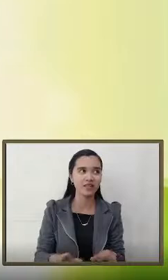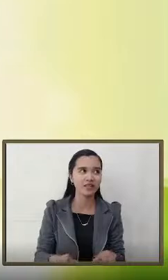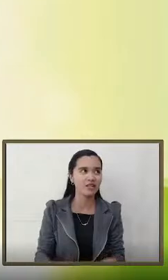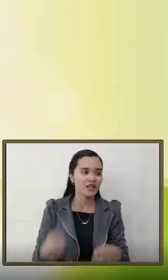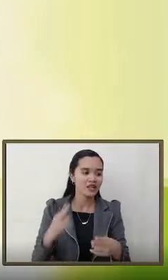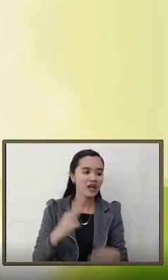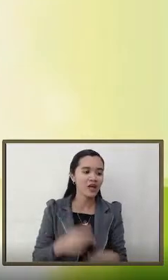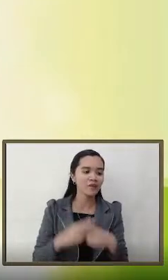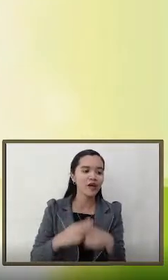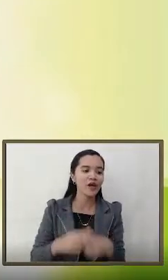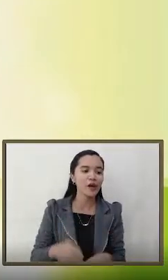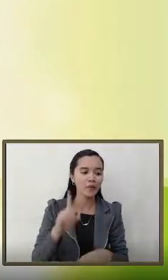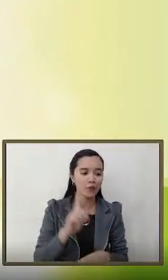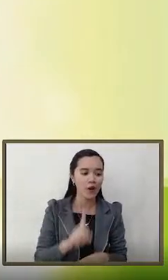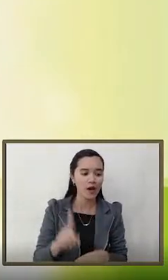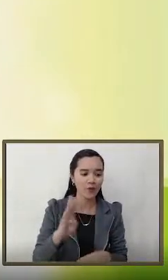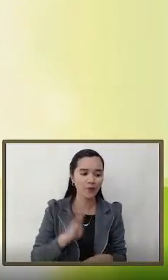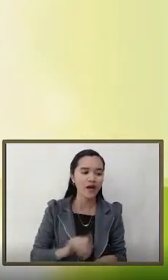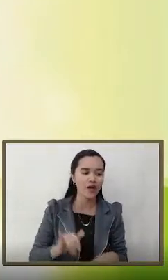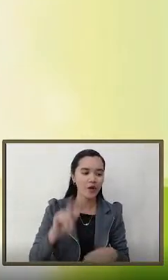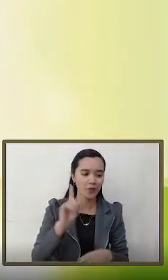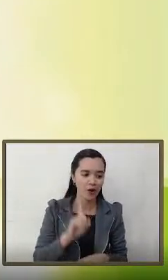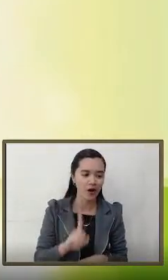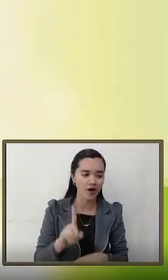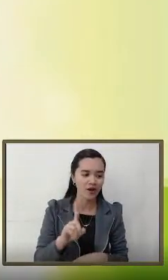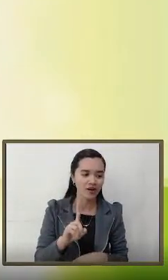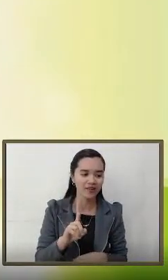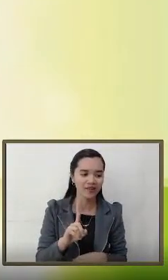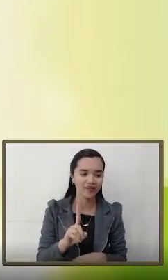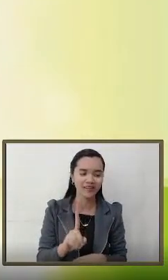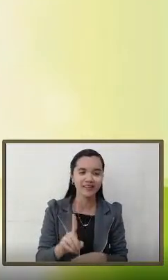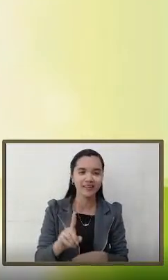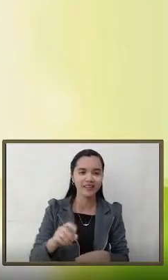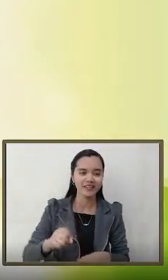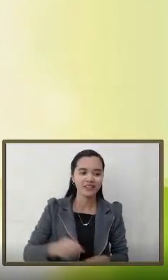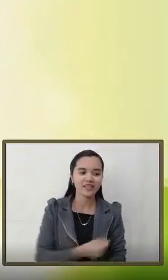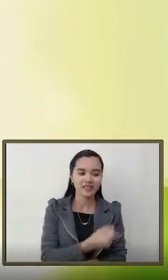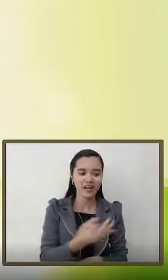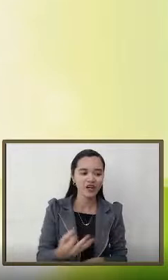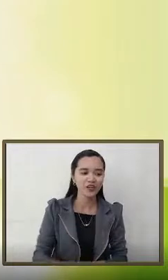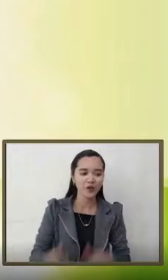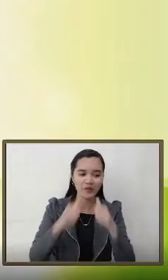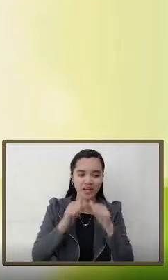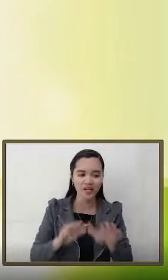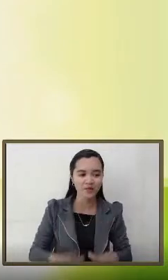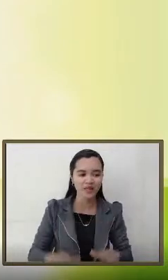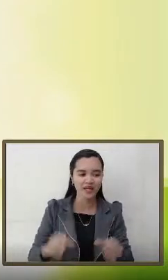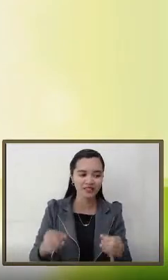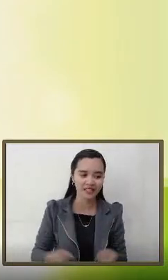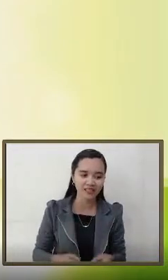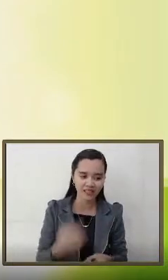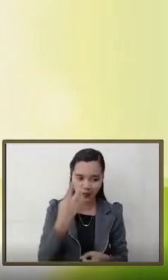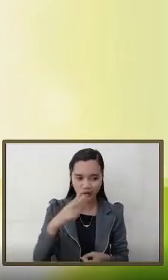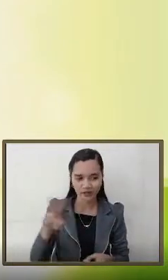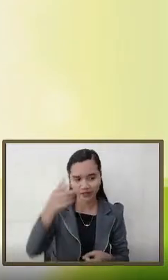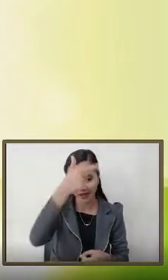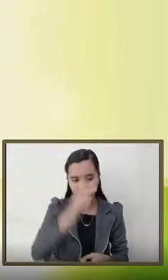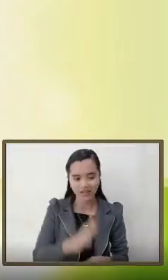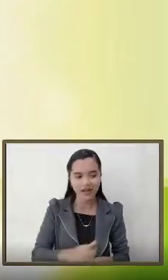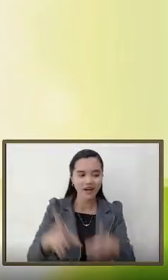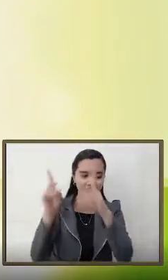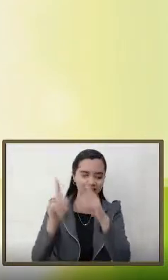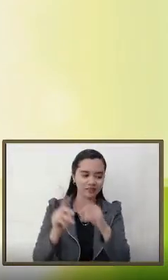blessings, name them one by one. Count your many blessings, see what